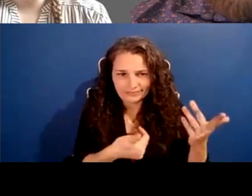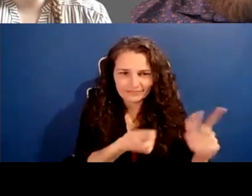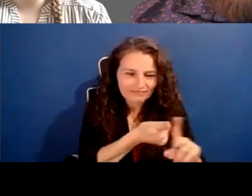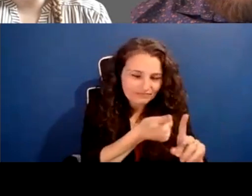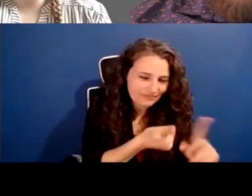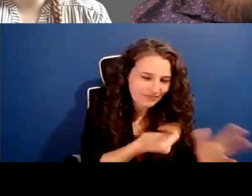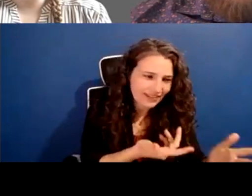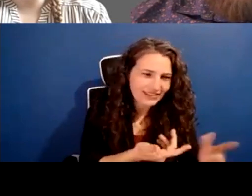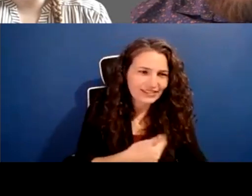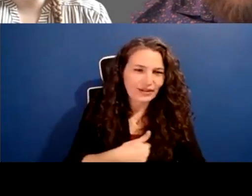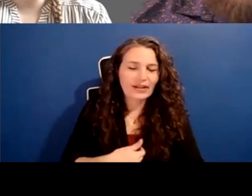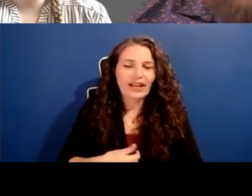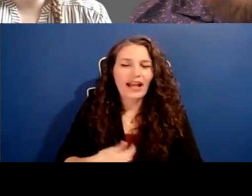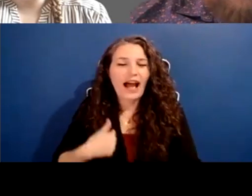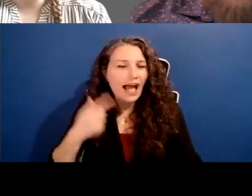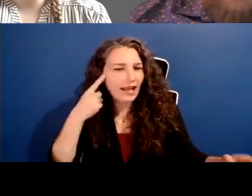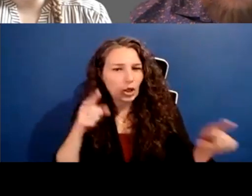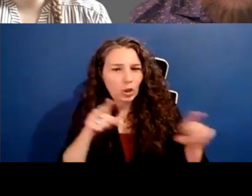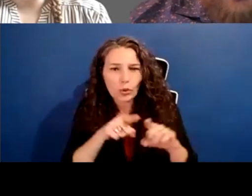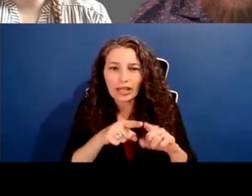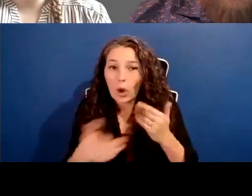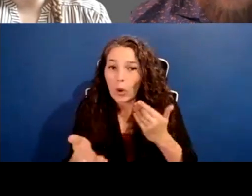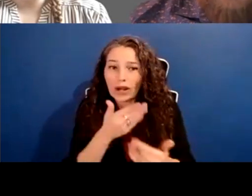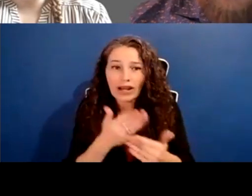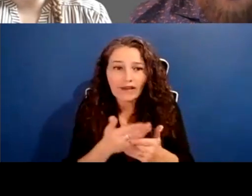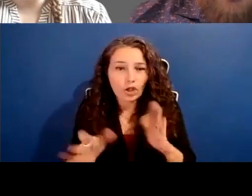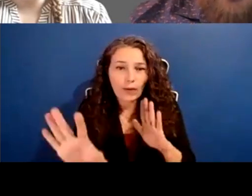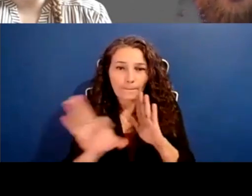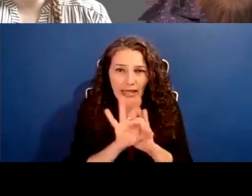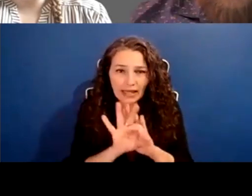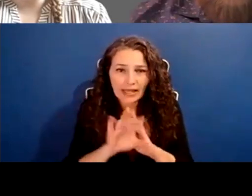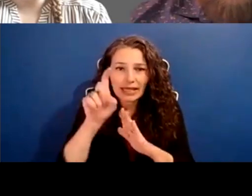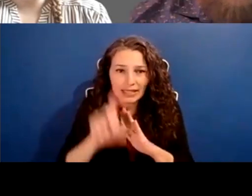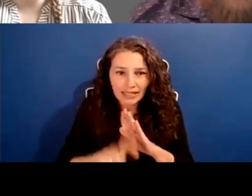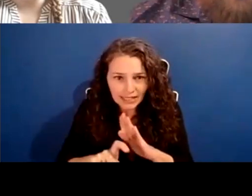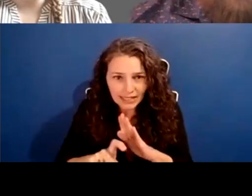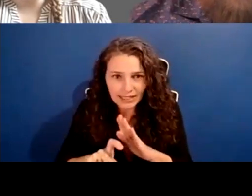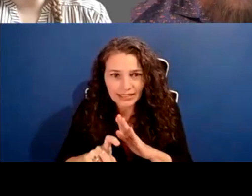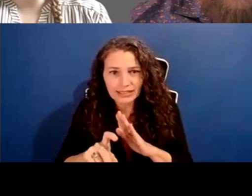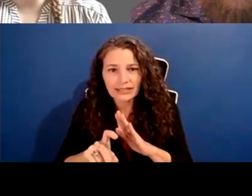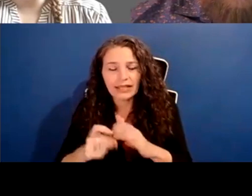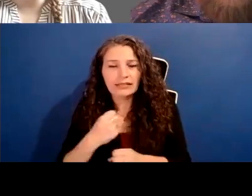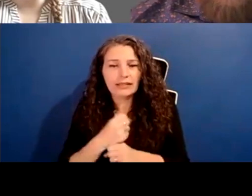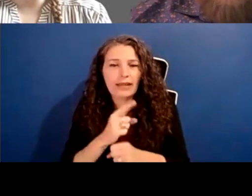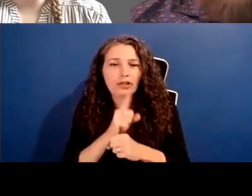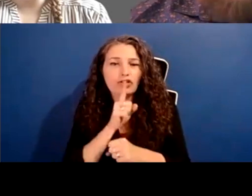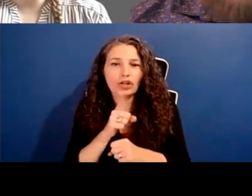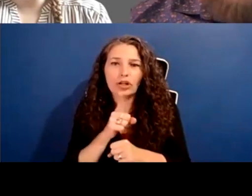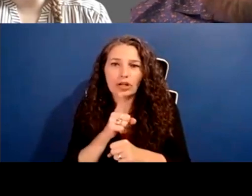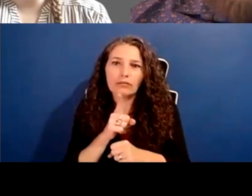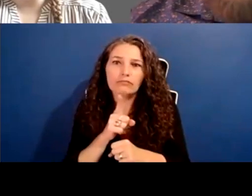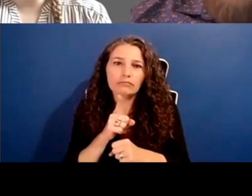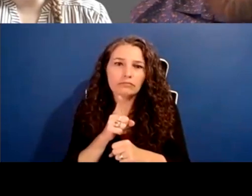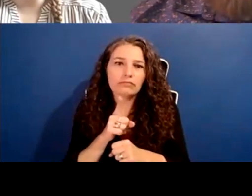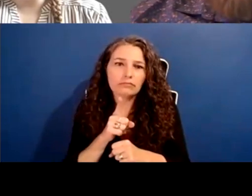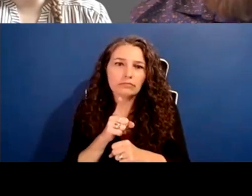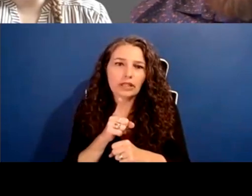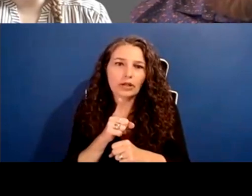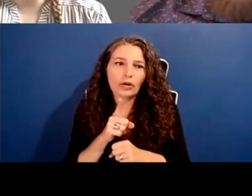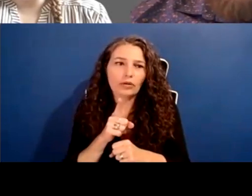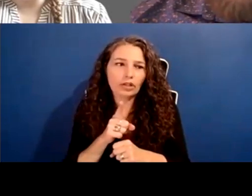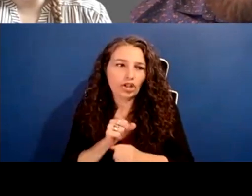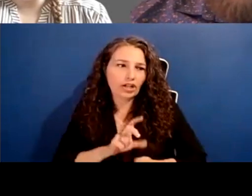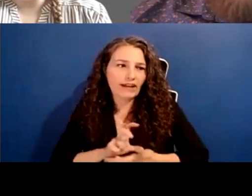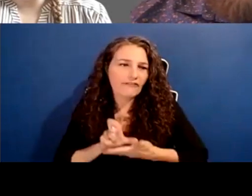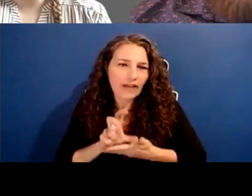also agree with you on that, Eric. Finding whatever you choose, it has to be something you are really invested in. And I would also say the more niche, the better. You